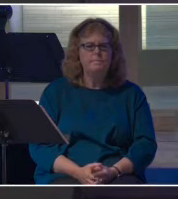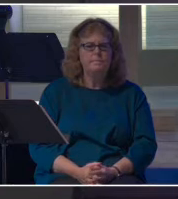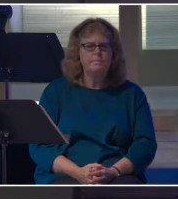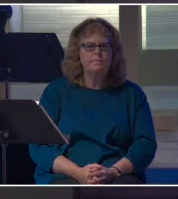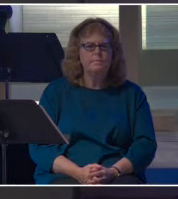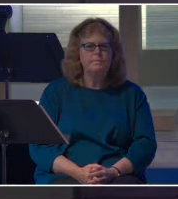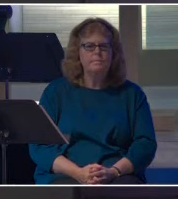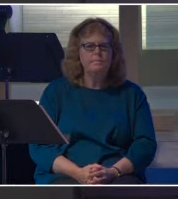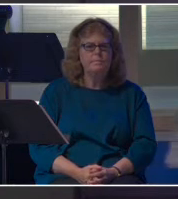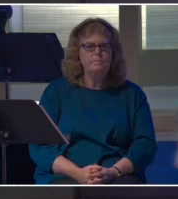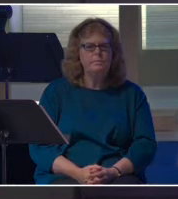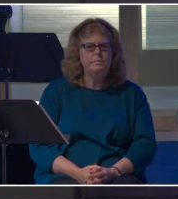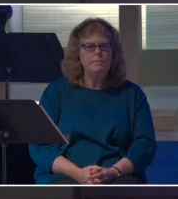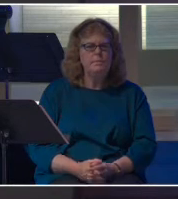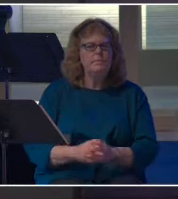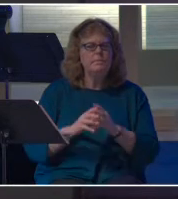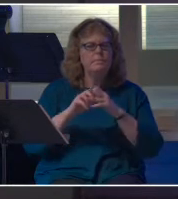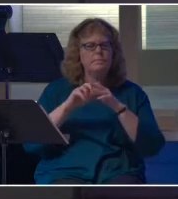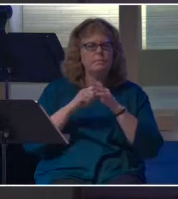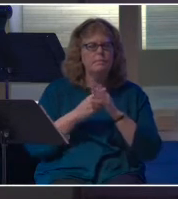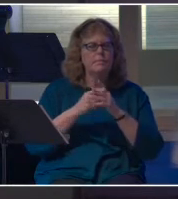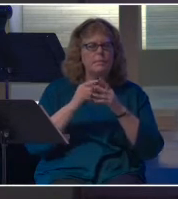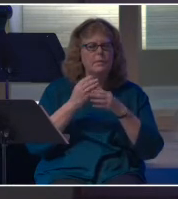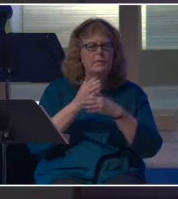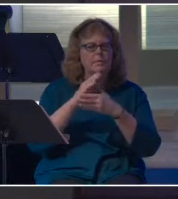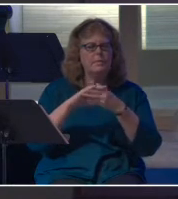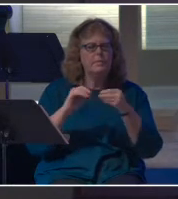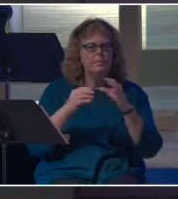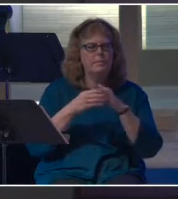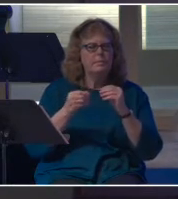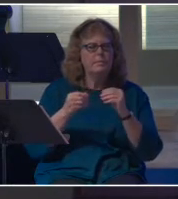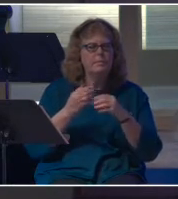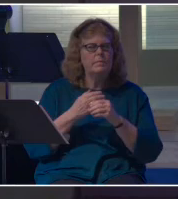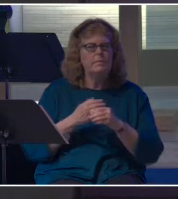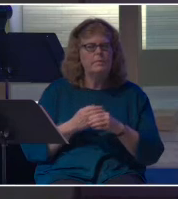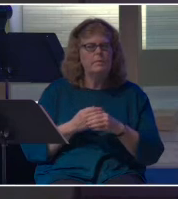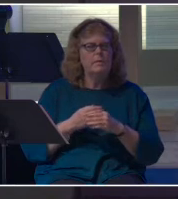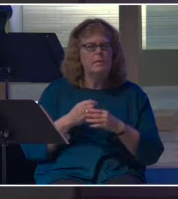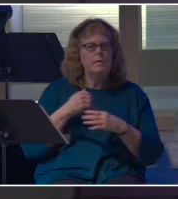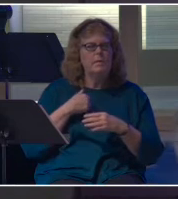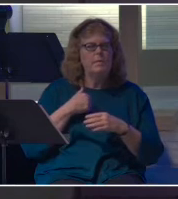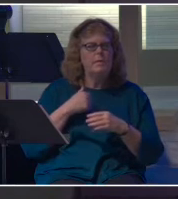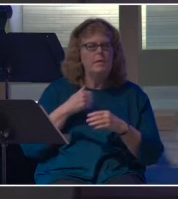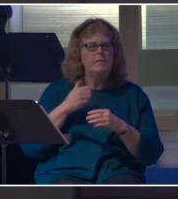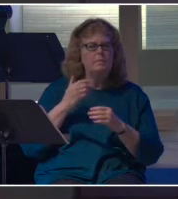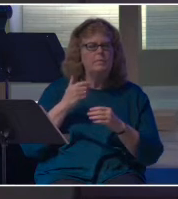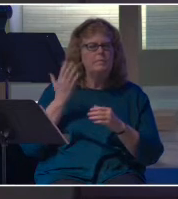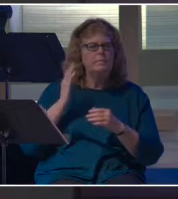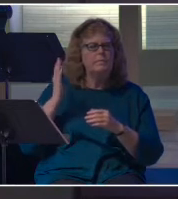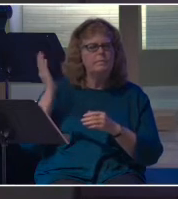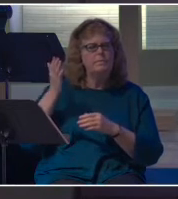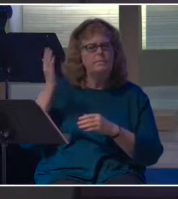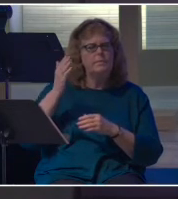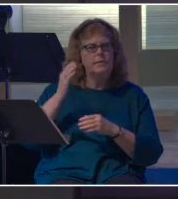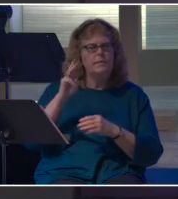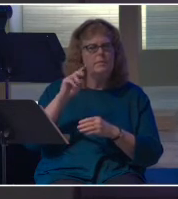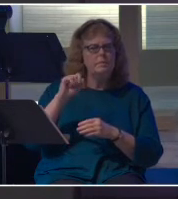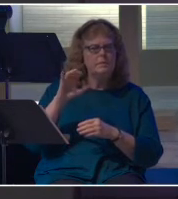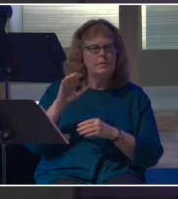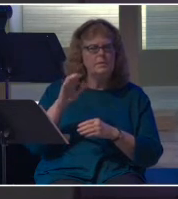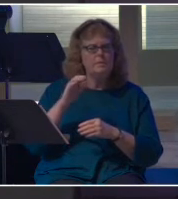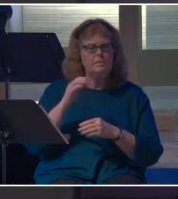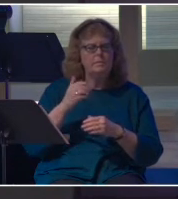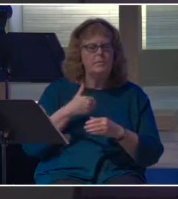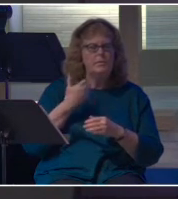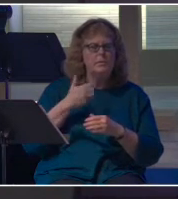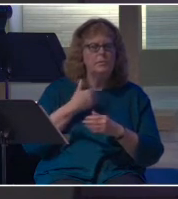I want to begin by sharing with you a story about a time I was speaking up in Wisconsin at a youth retreat in